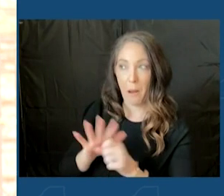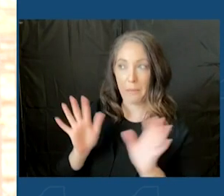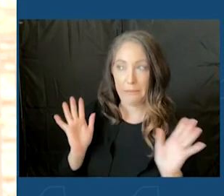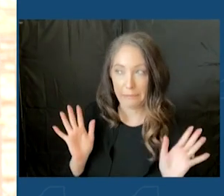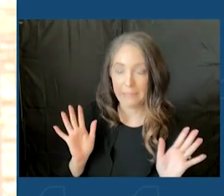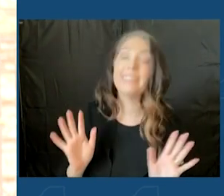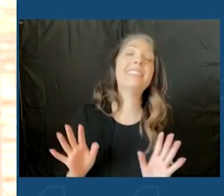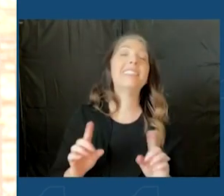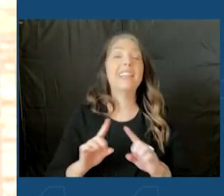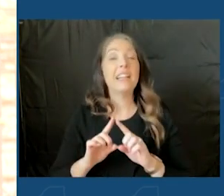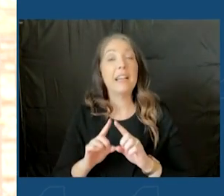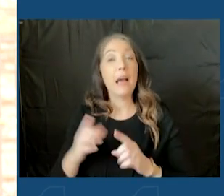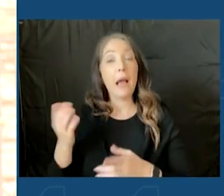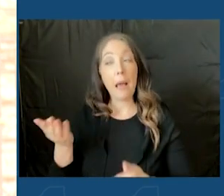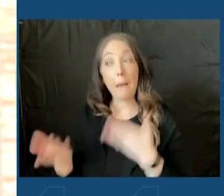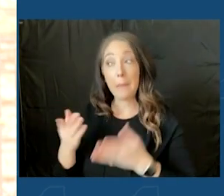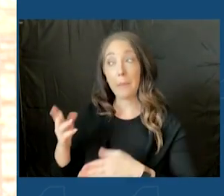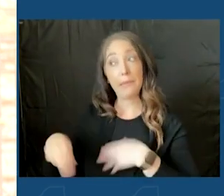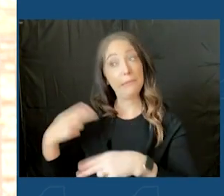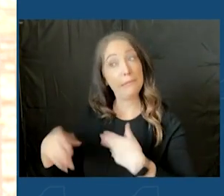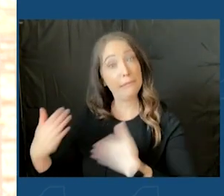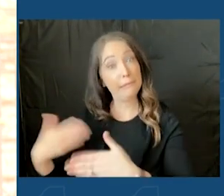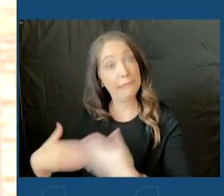Maybe you could speed it up a little bit.